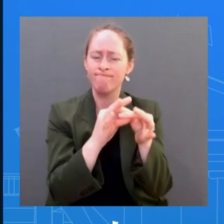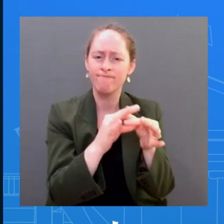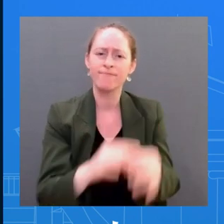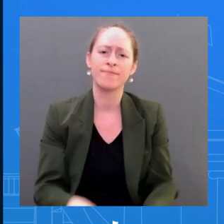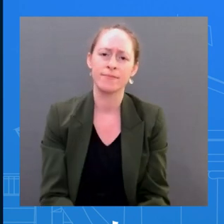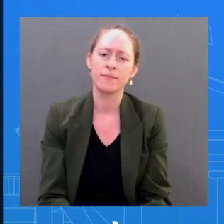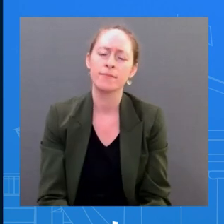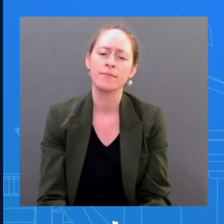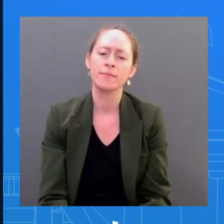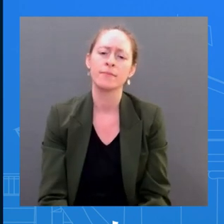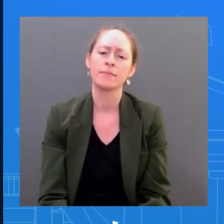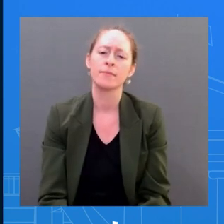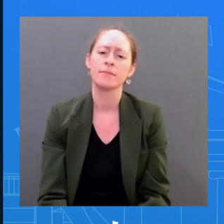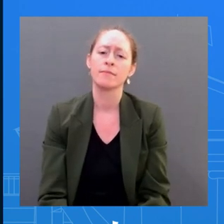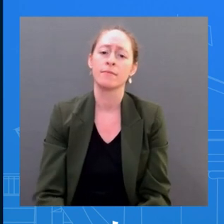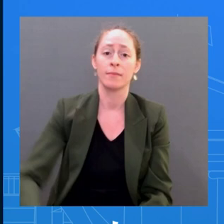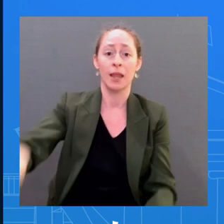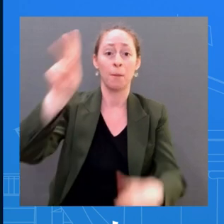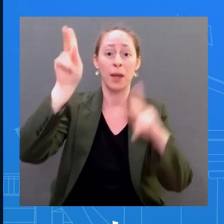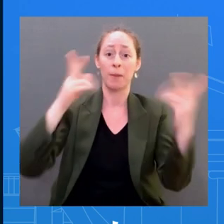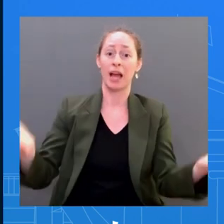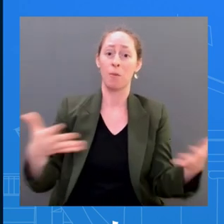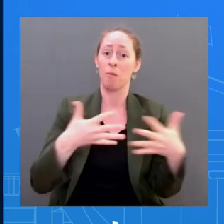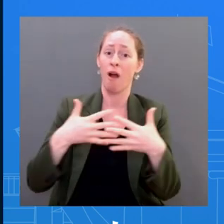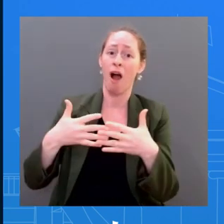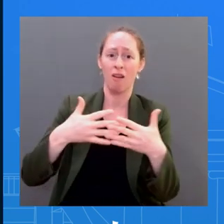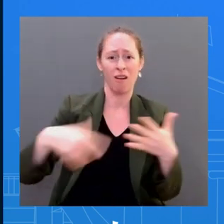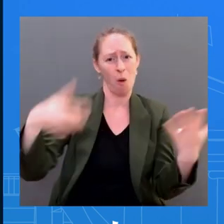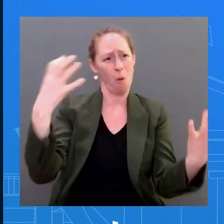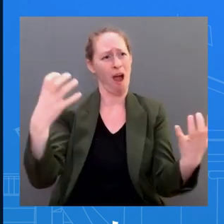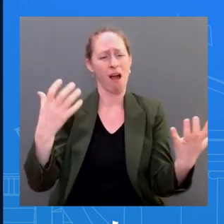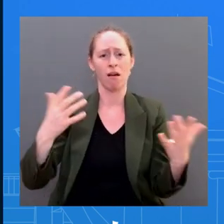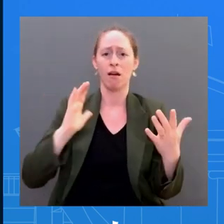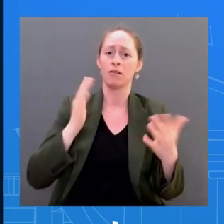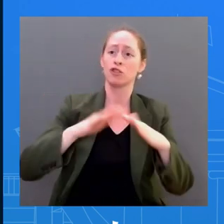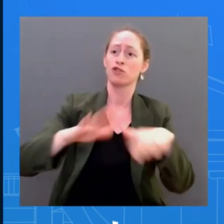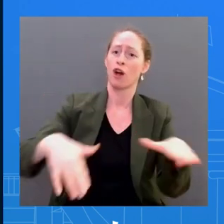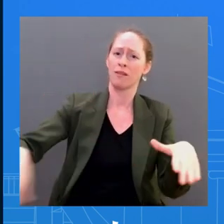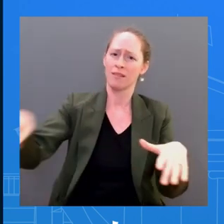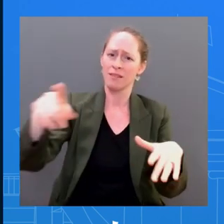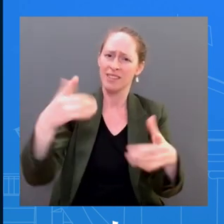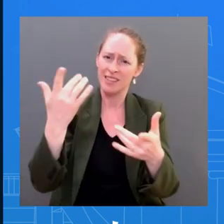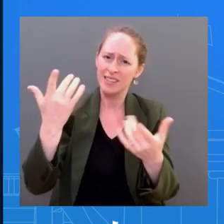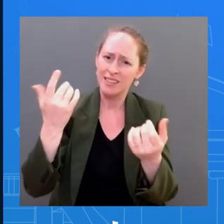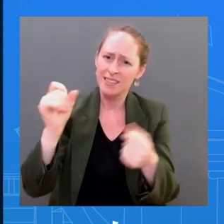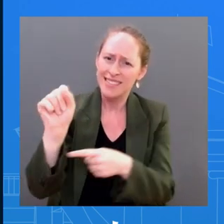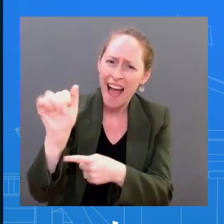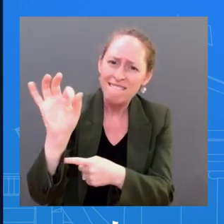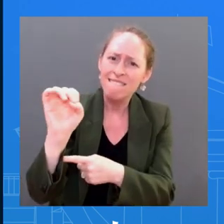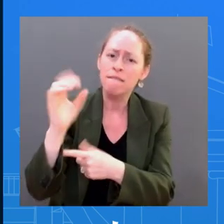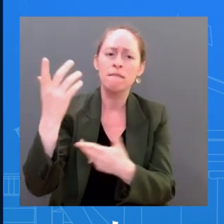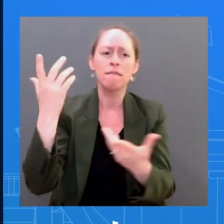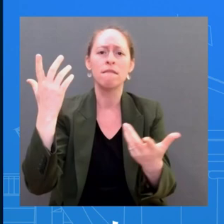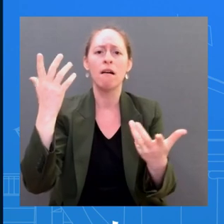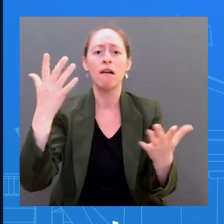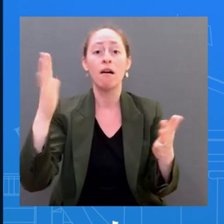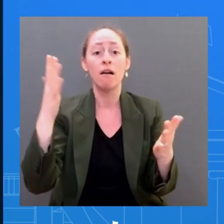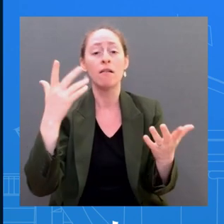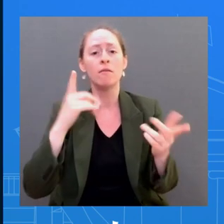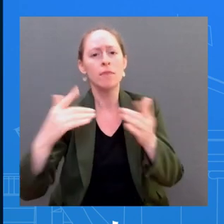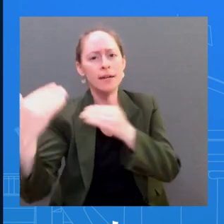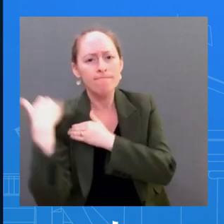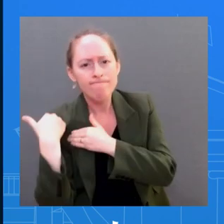it's more than our right to do so. It's our responsibility to do so. I'm here